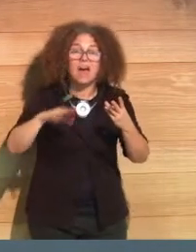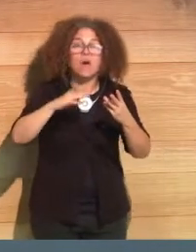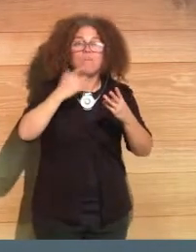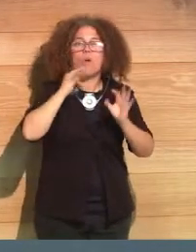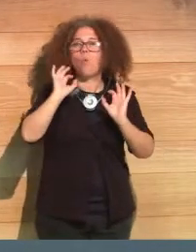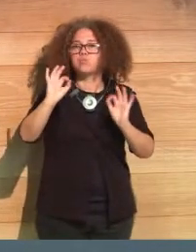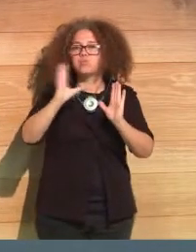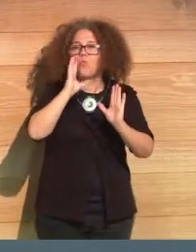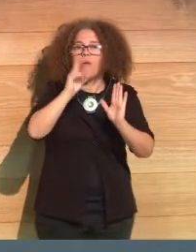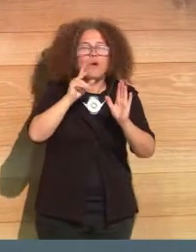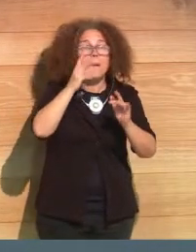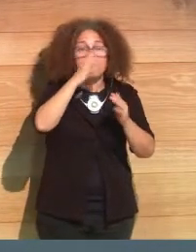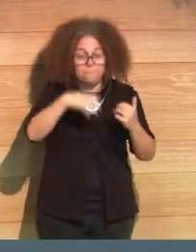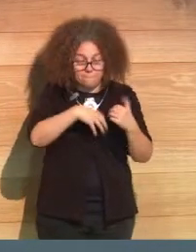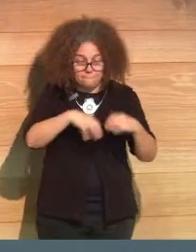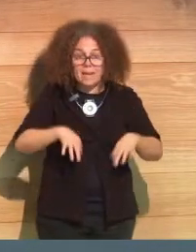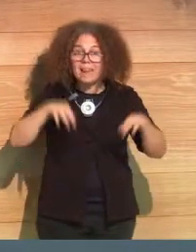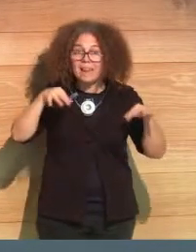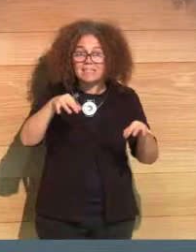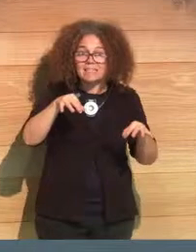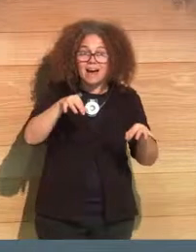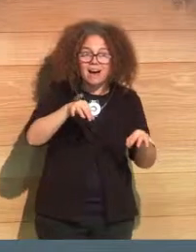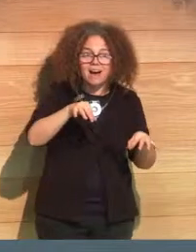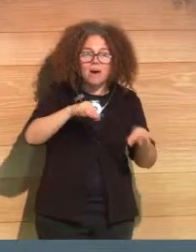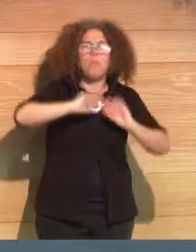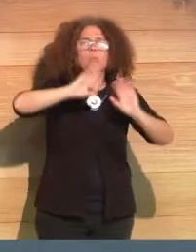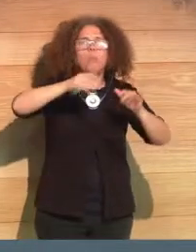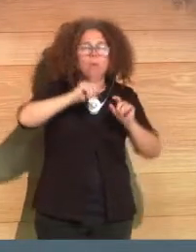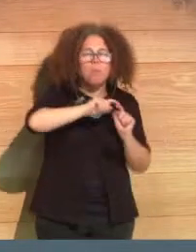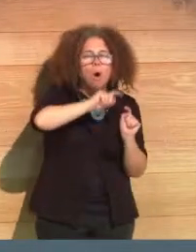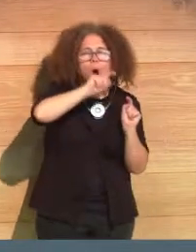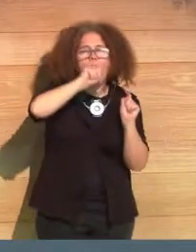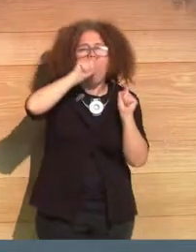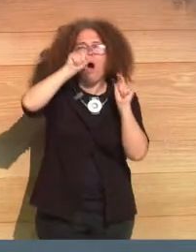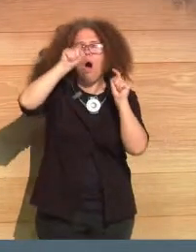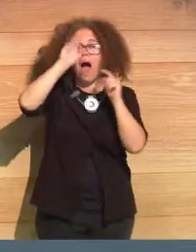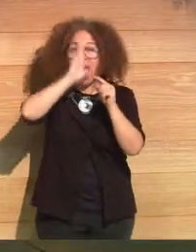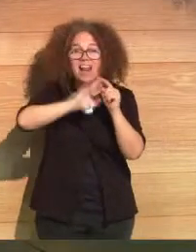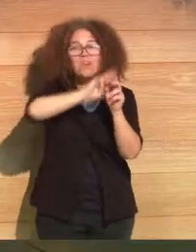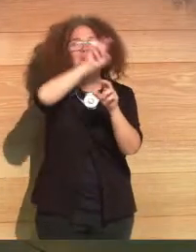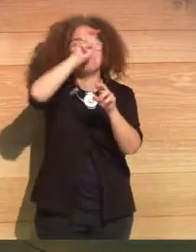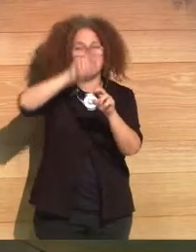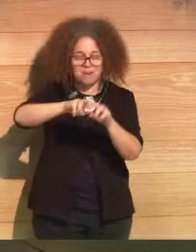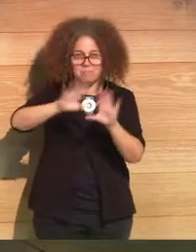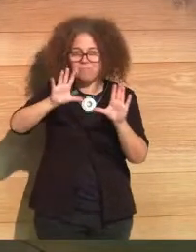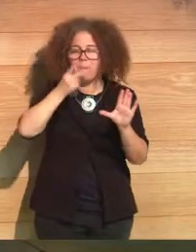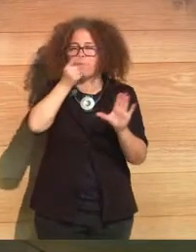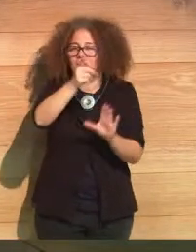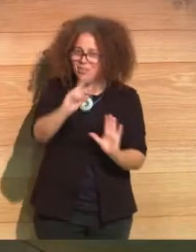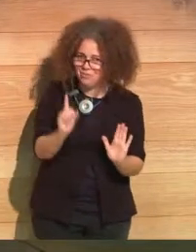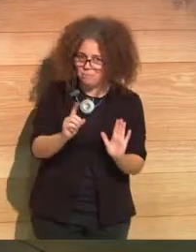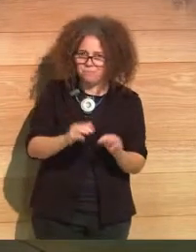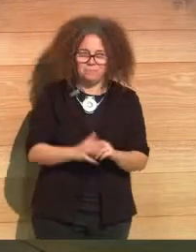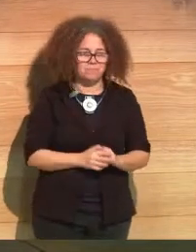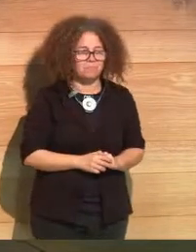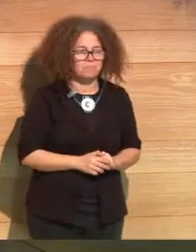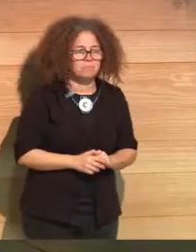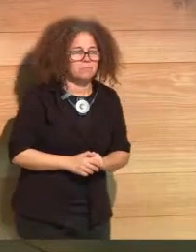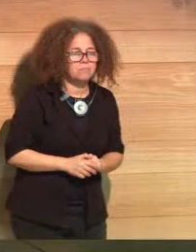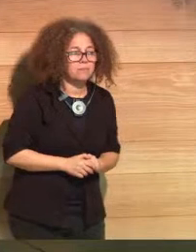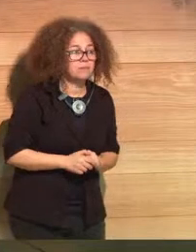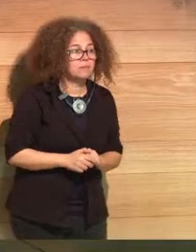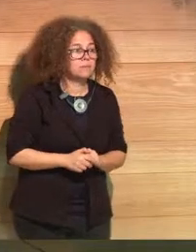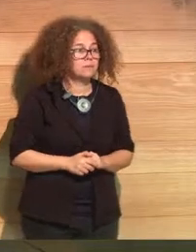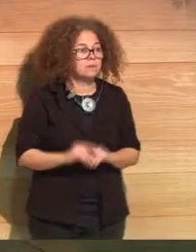you will be able to find these elements. So for Japanese people, they really see Mount Fuji as a connection to the